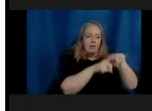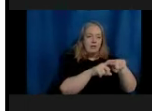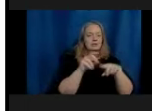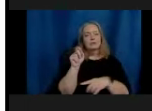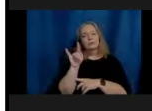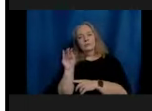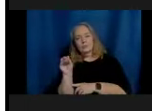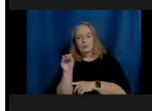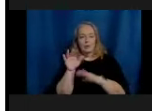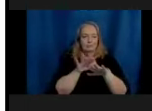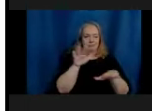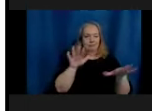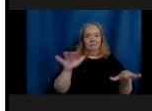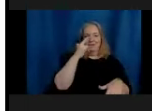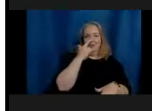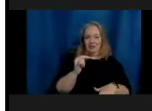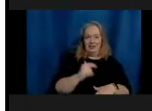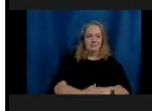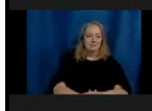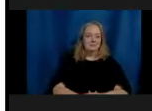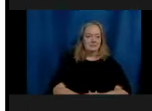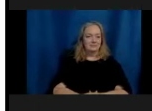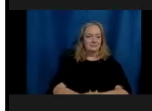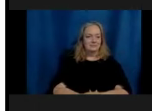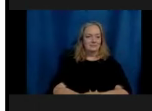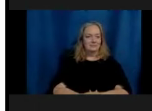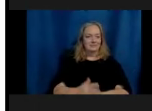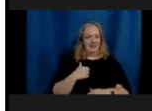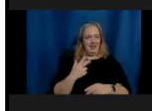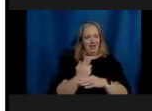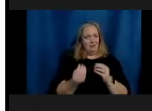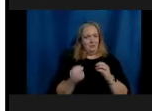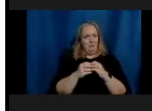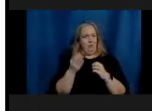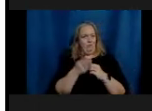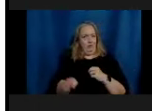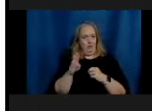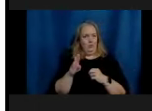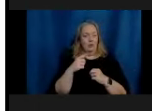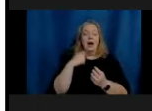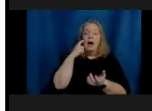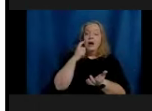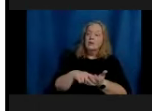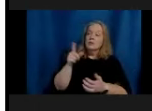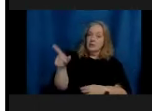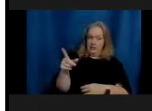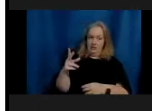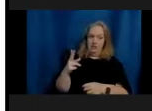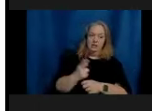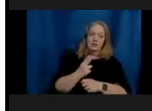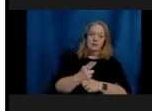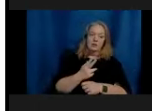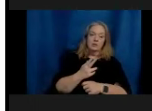spaces. And I think I noticed that I ended up using a lot more blues in this because he used this bluing or whitening